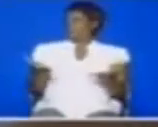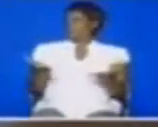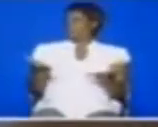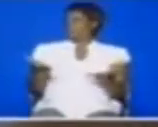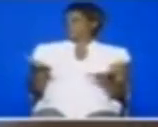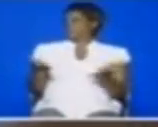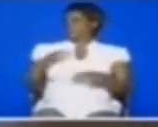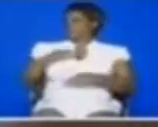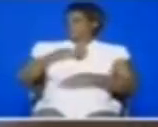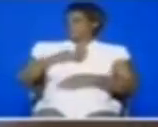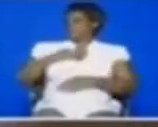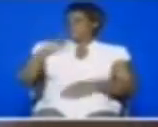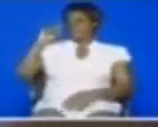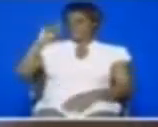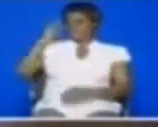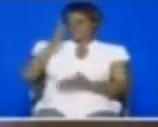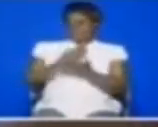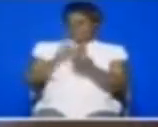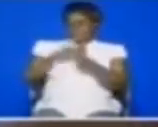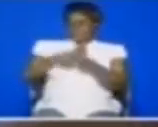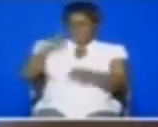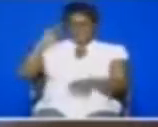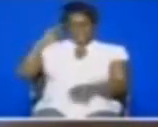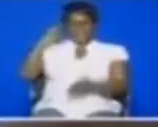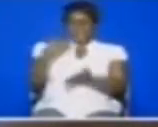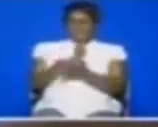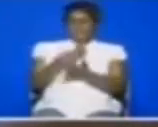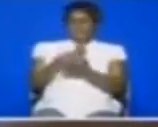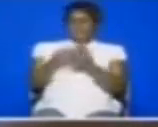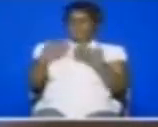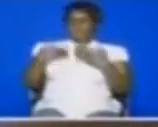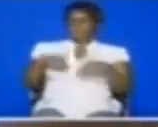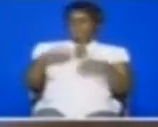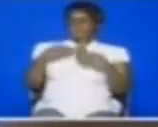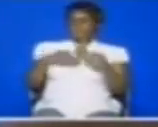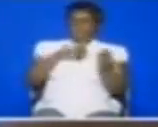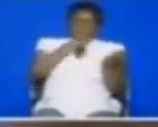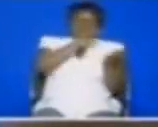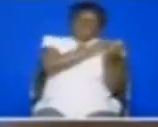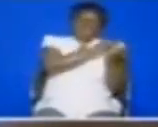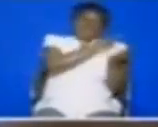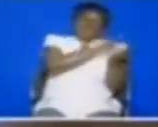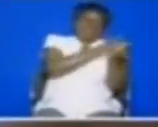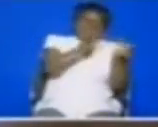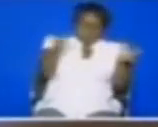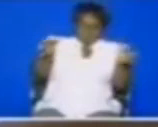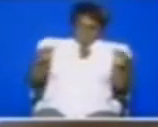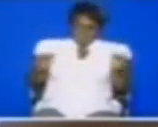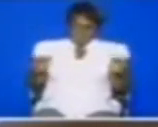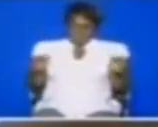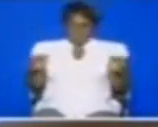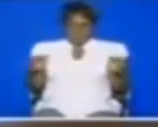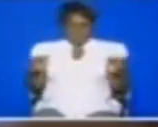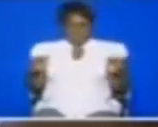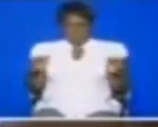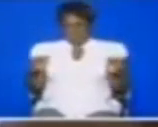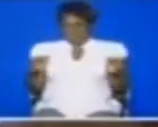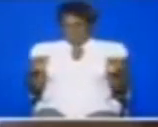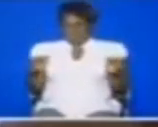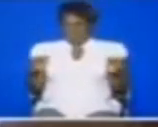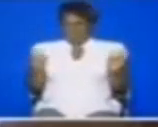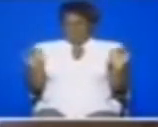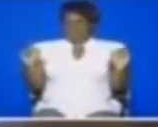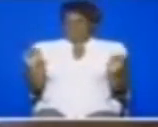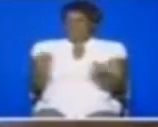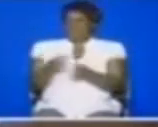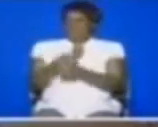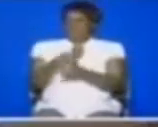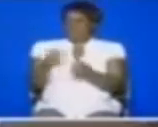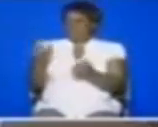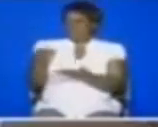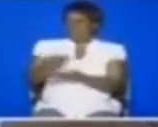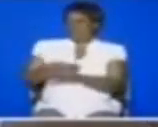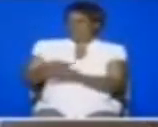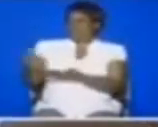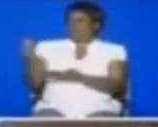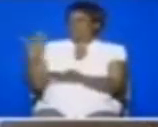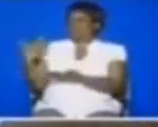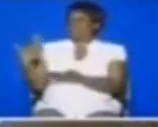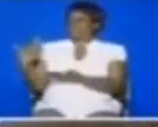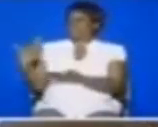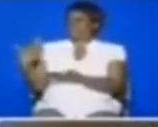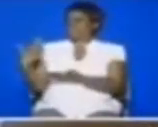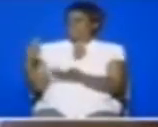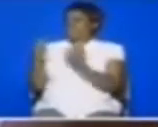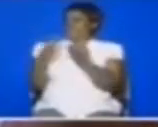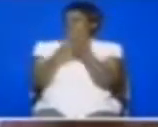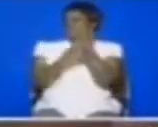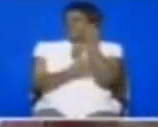enough? Sometimes when I think about the kind of money people are holding in their banks, I feel, come on, you cannot sell your products to